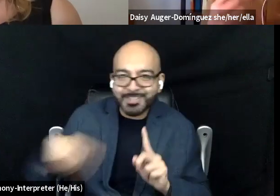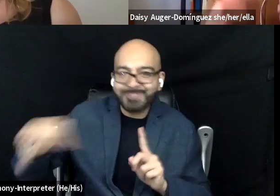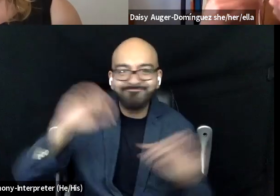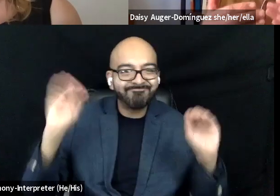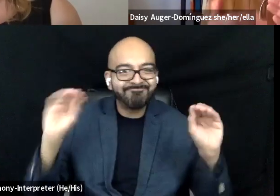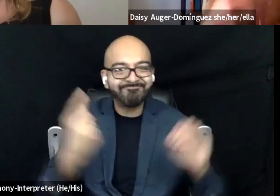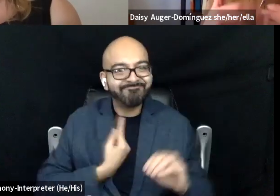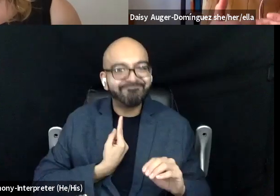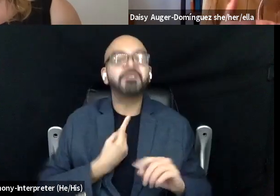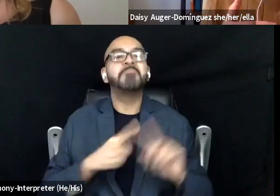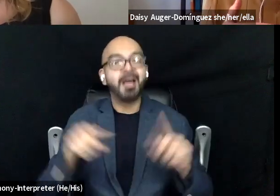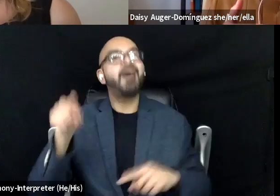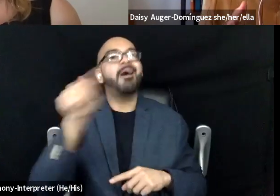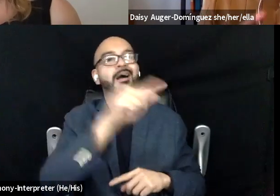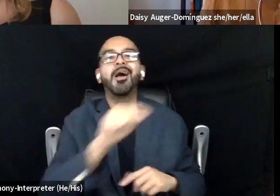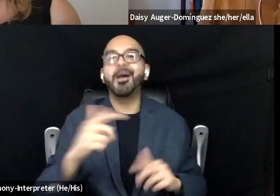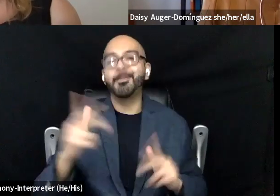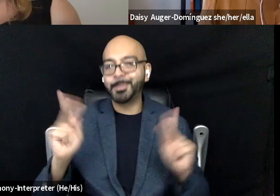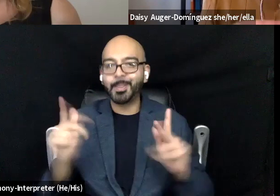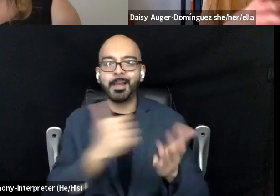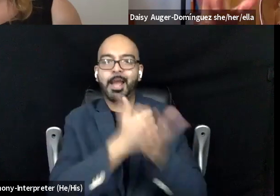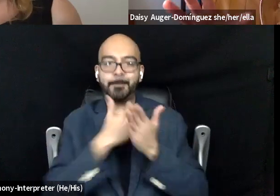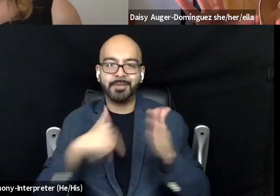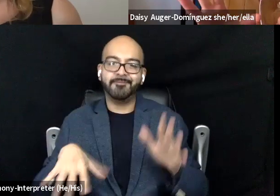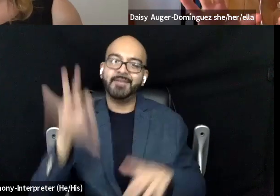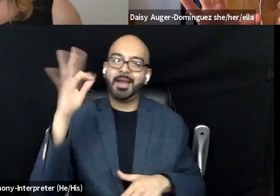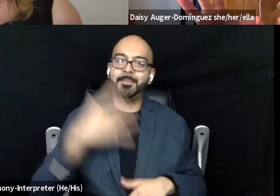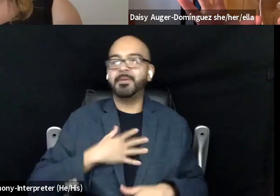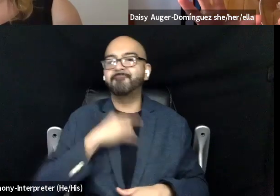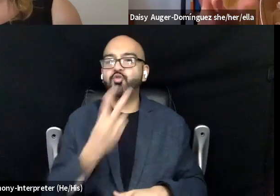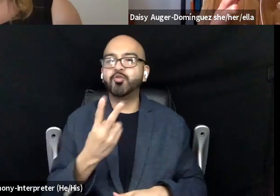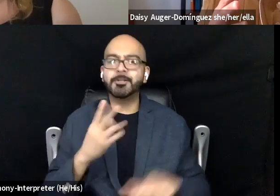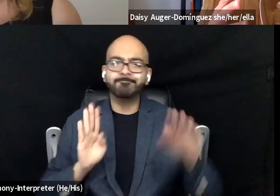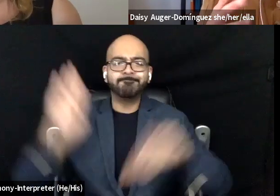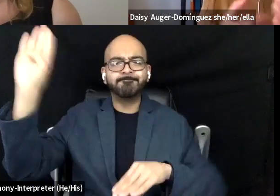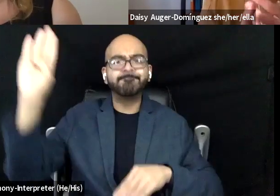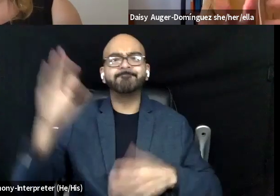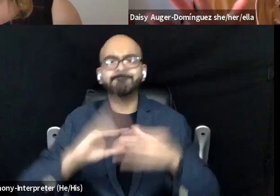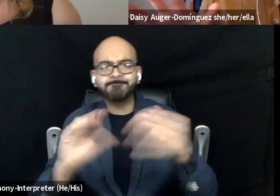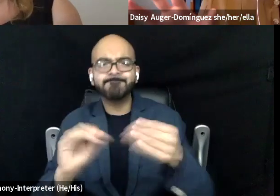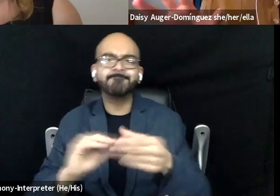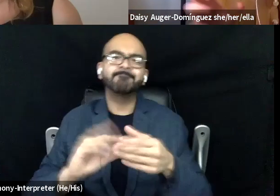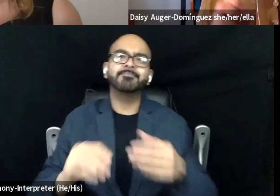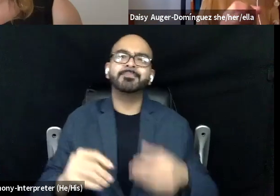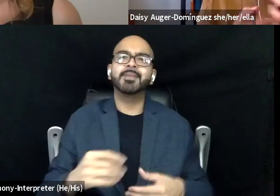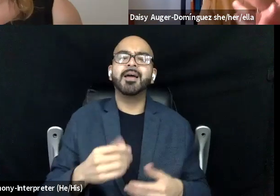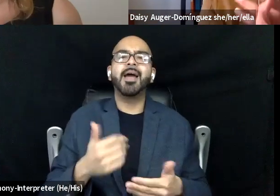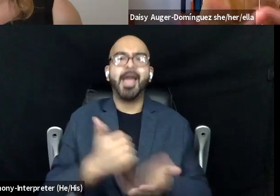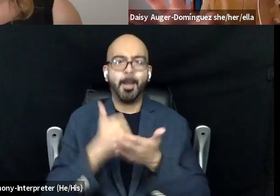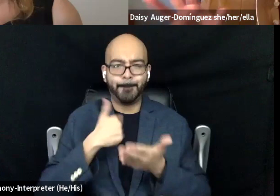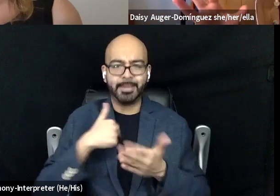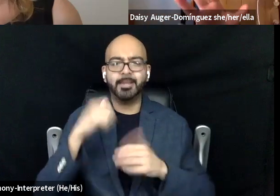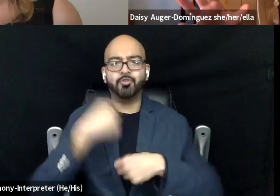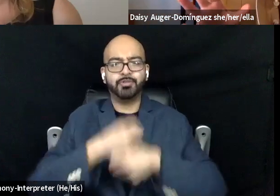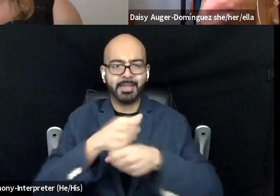but that helped me find and hone my voice. And that helped create that space for me to, in a space where there wasn't a lot of